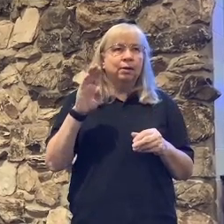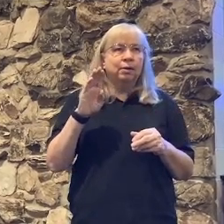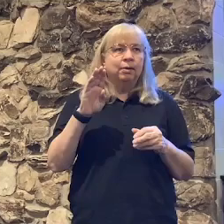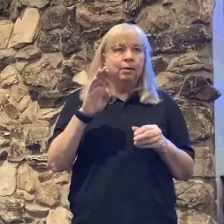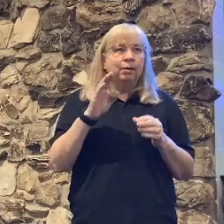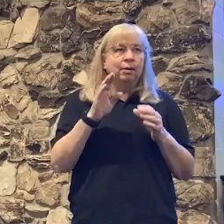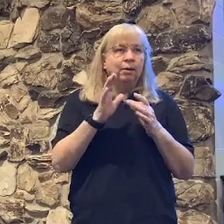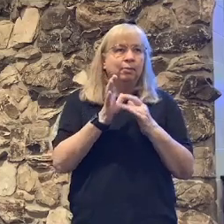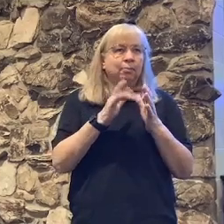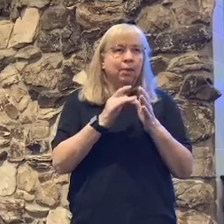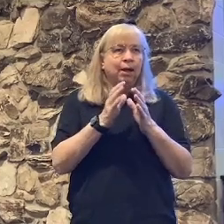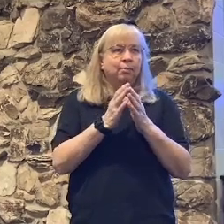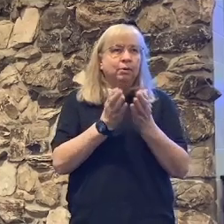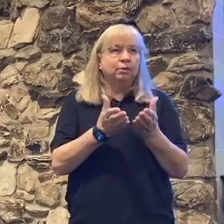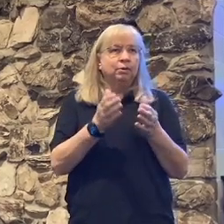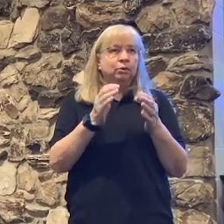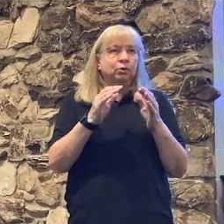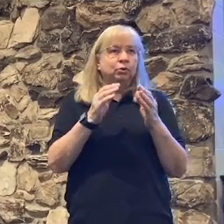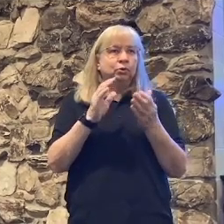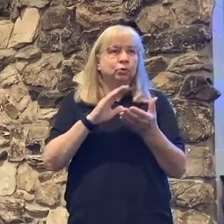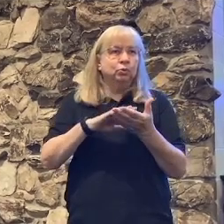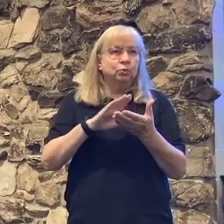the community